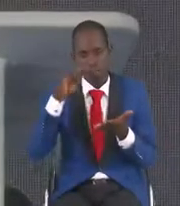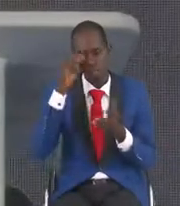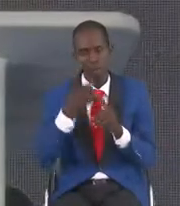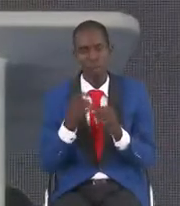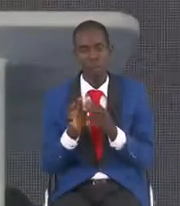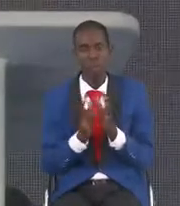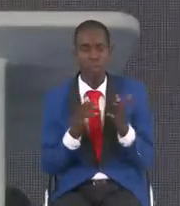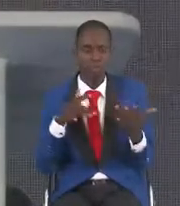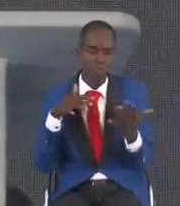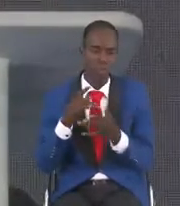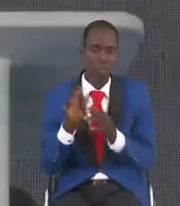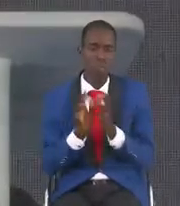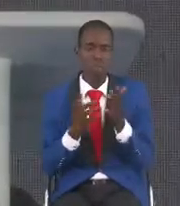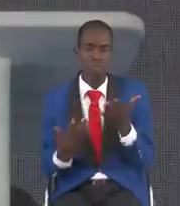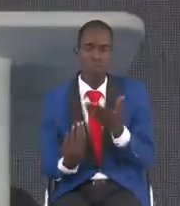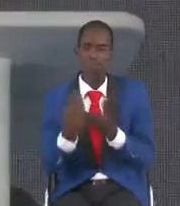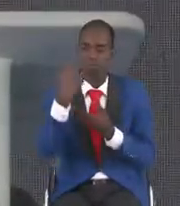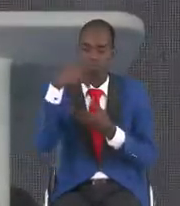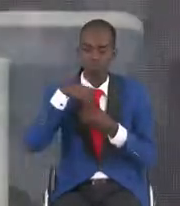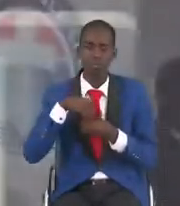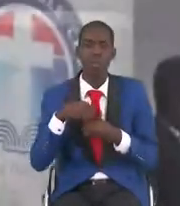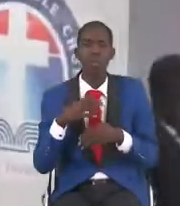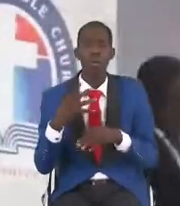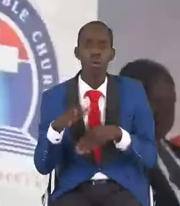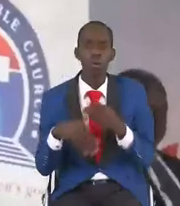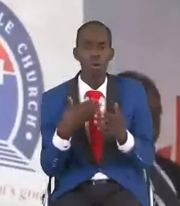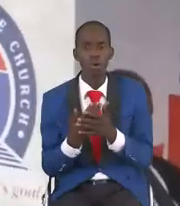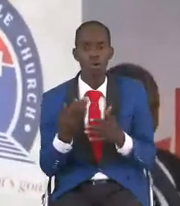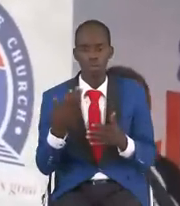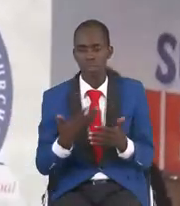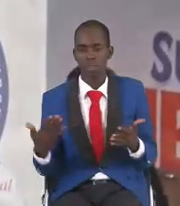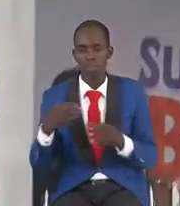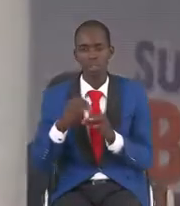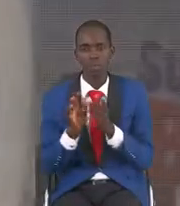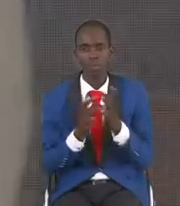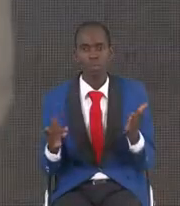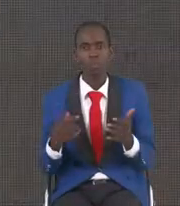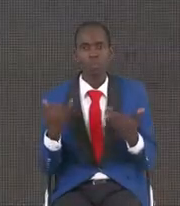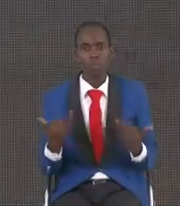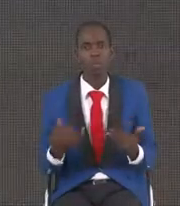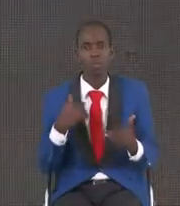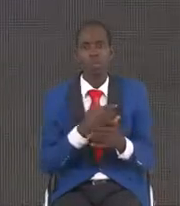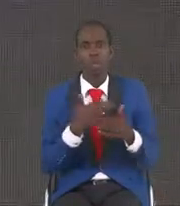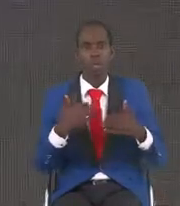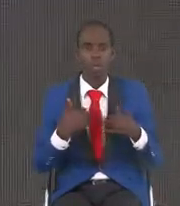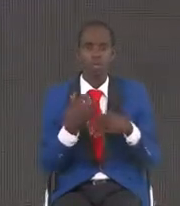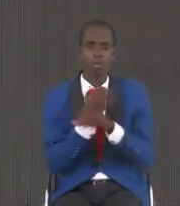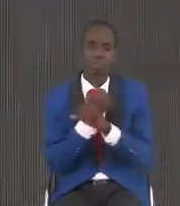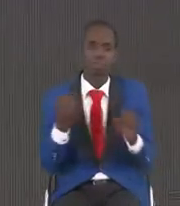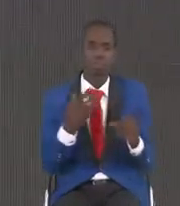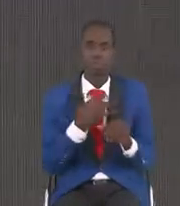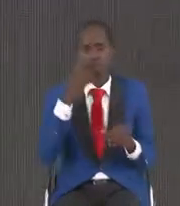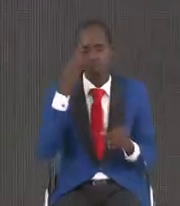we take in all the provision of the scripture, and we have salvation, we have eternal life. Number two, we have